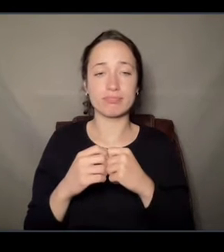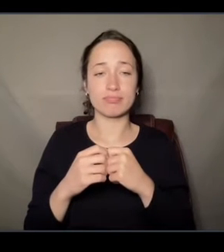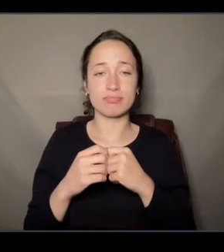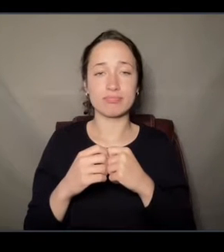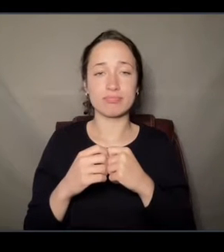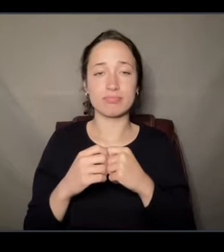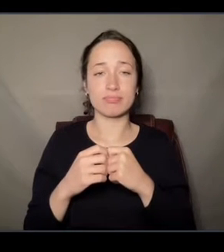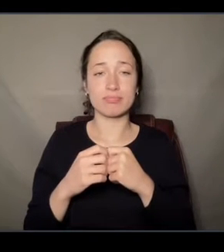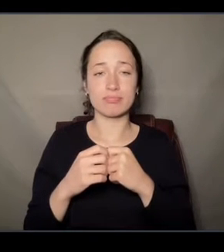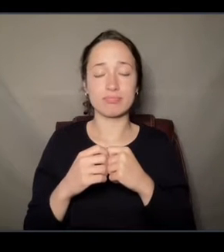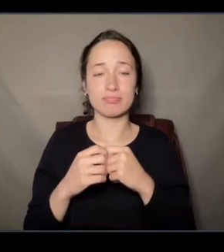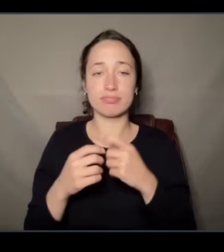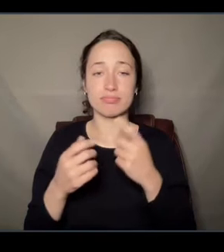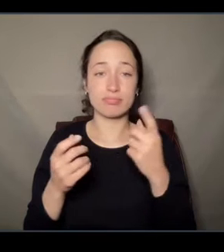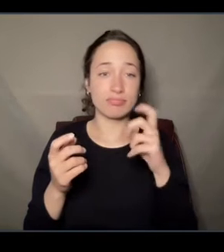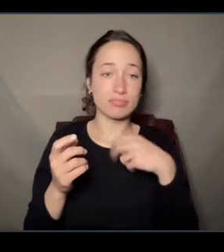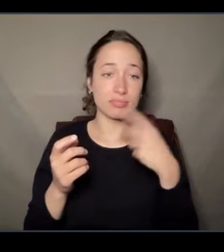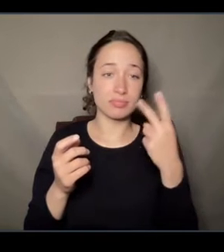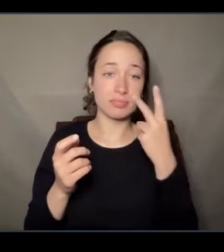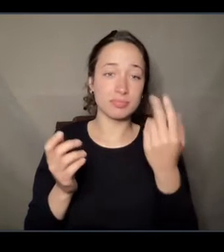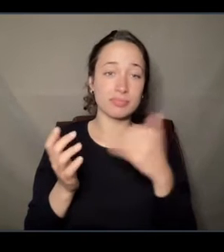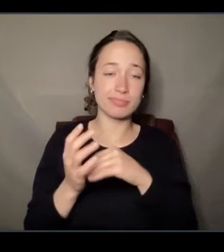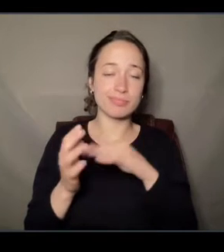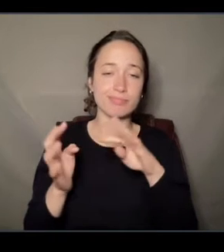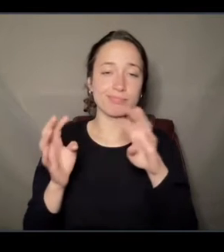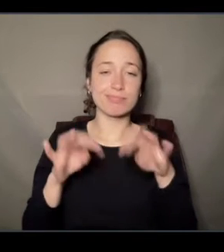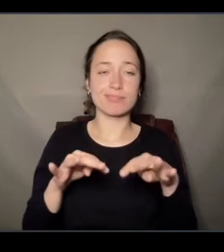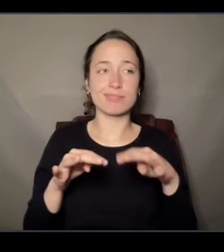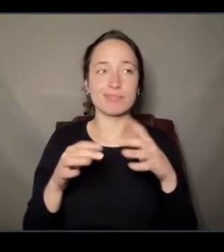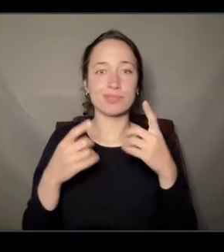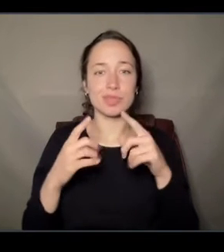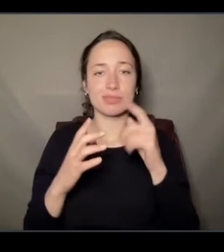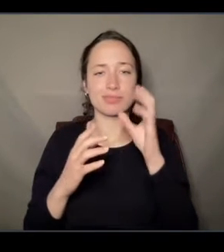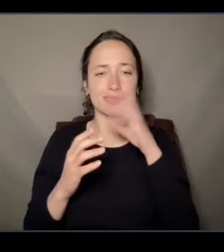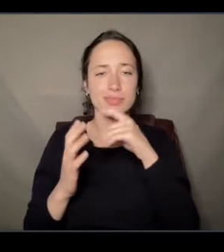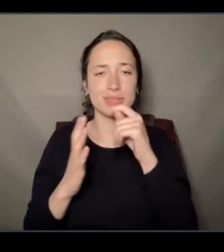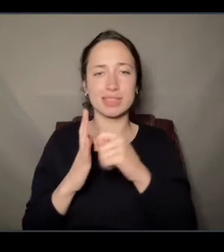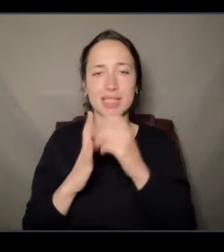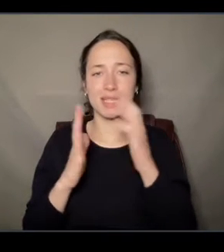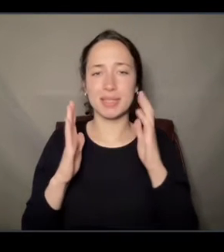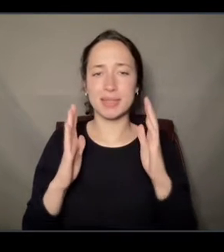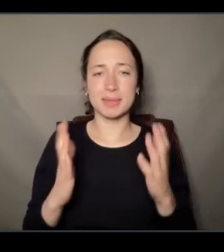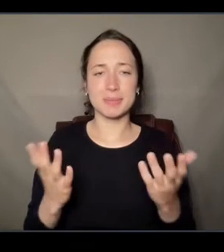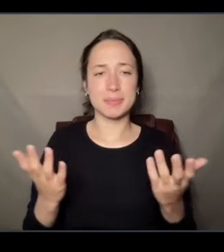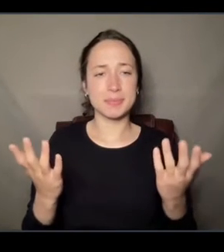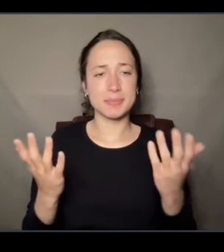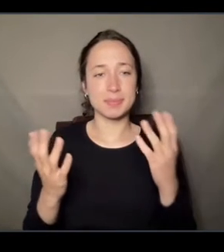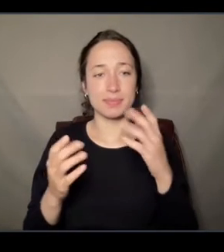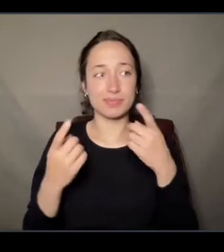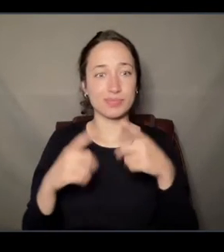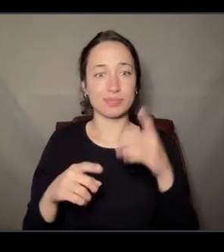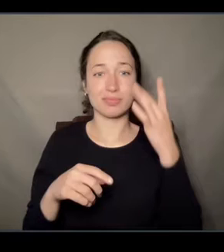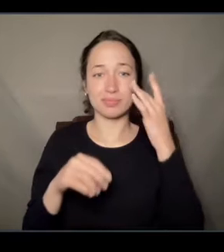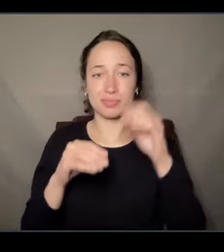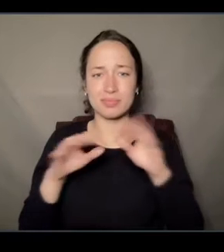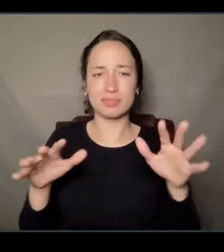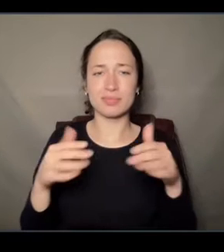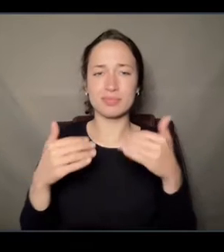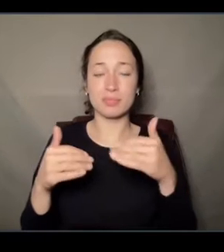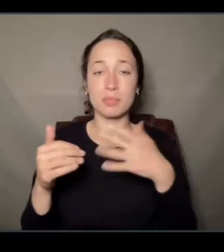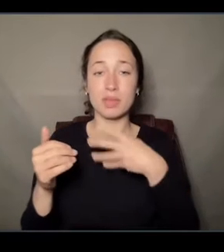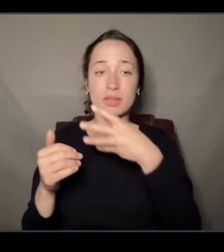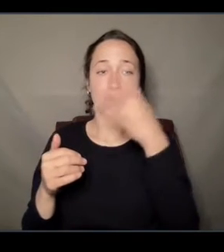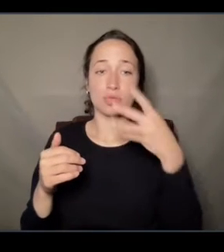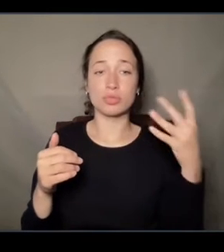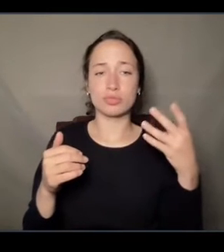hills. And it is uncertain that I'll be able to see them again, especially during these strange times ravaged by COVID-19.